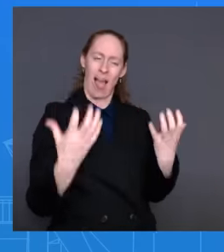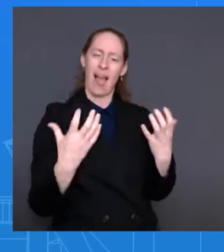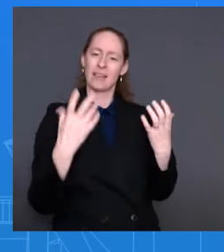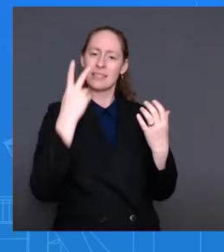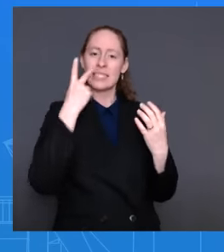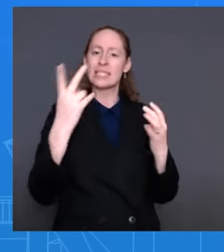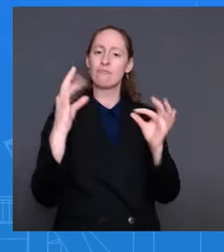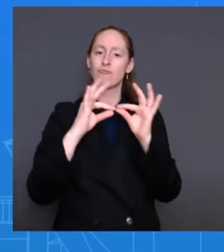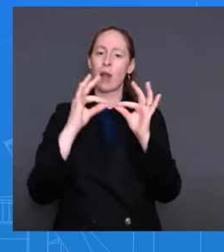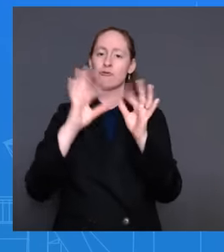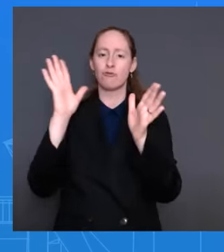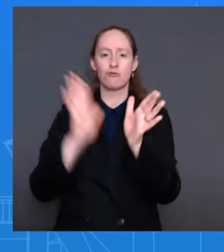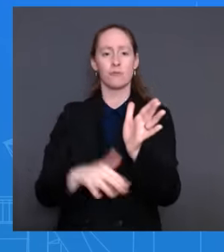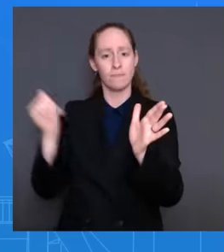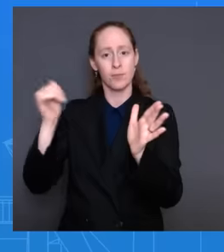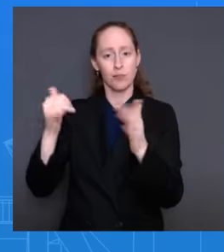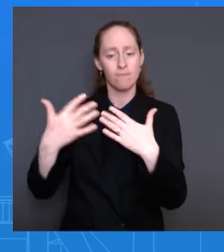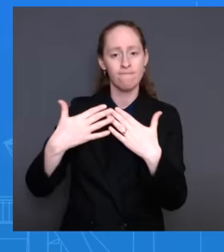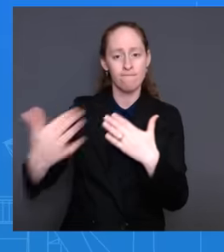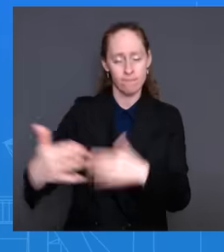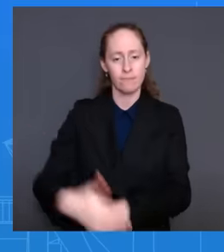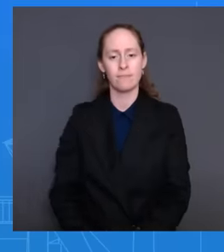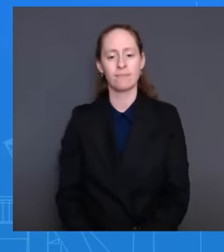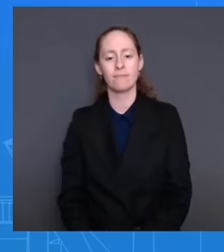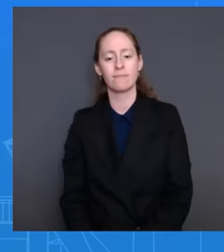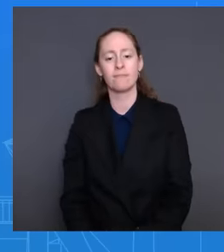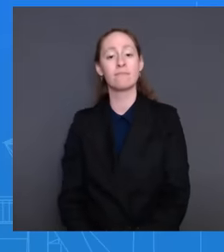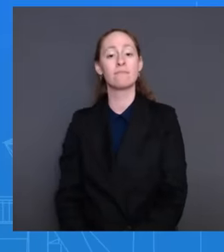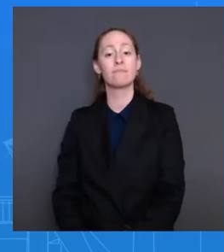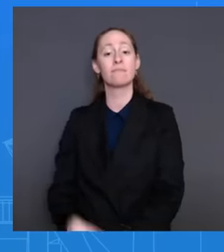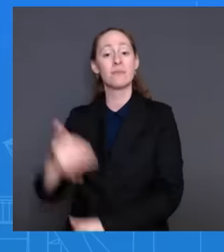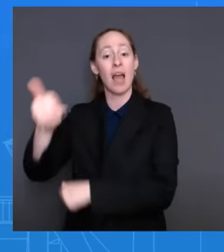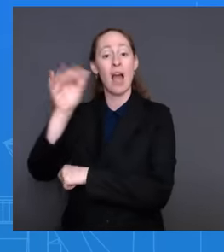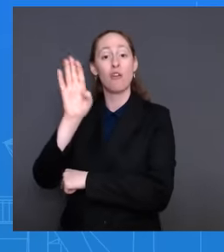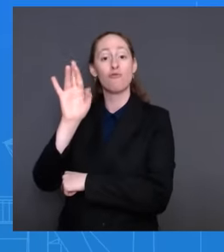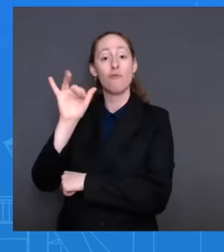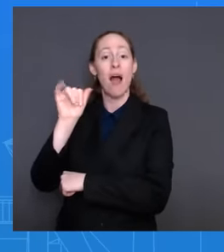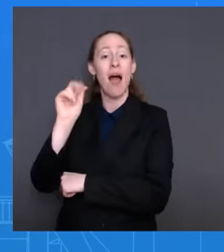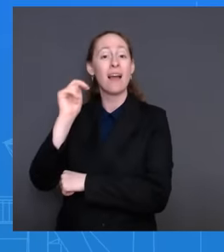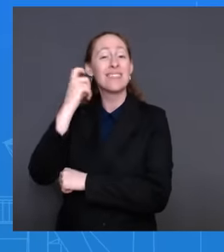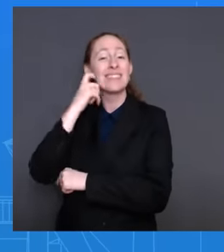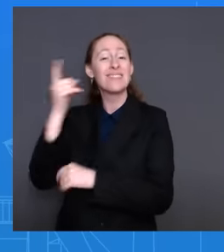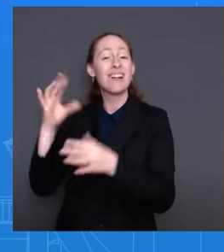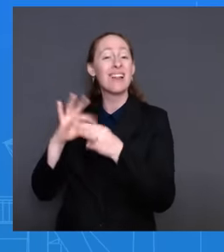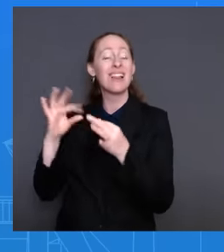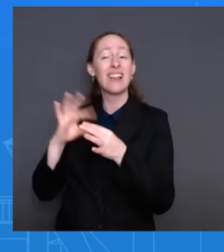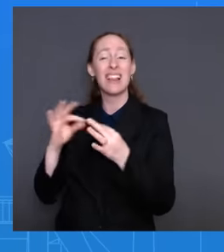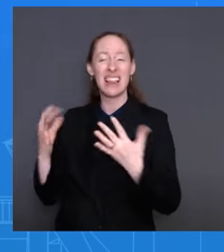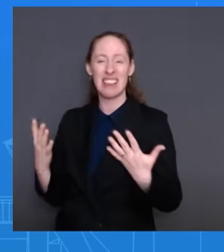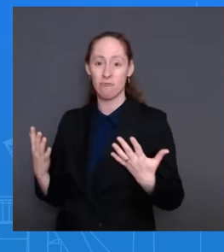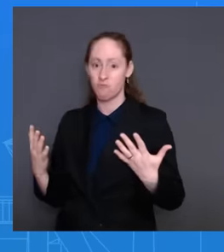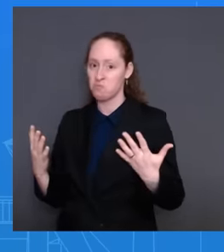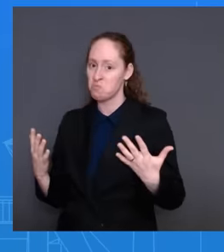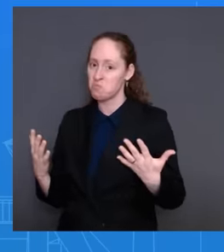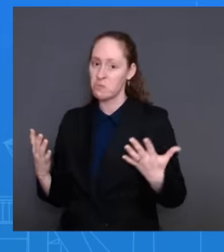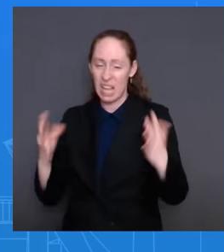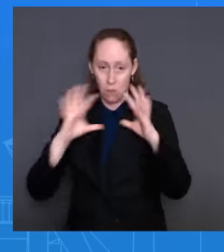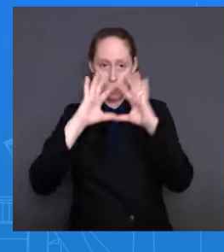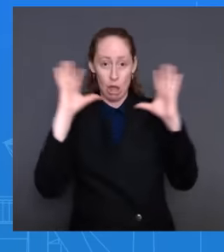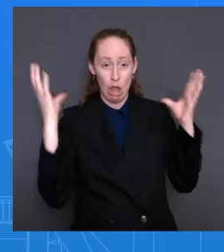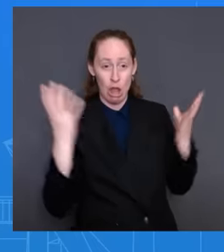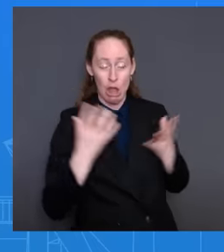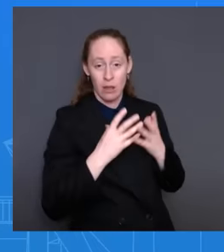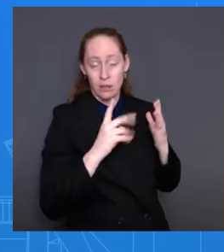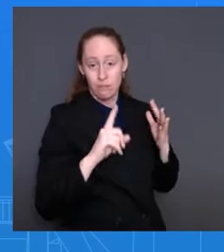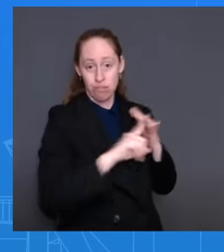we are dealing with an unprecedented time with global challenges that we have never seen before. And that includes clearly